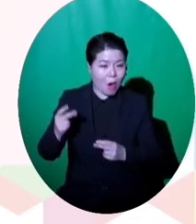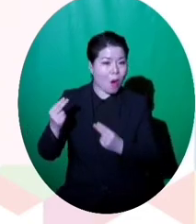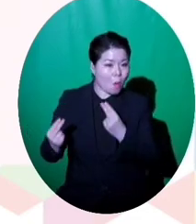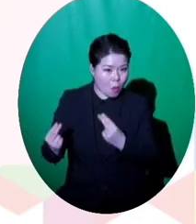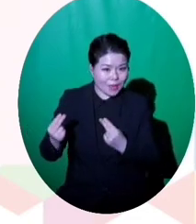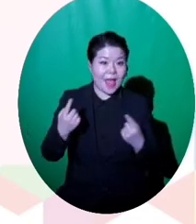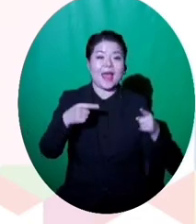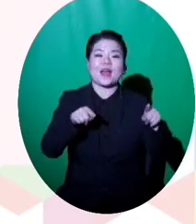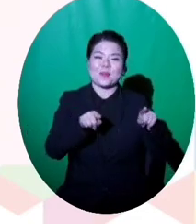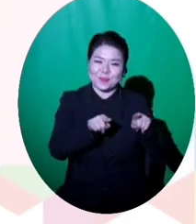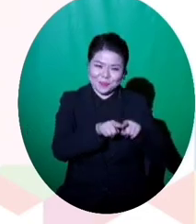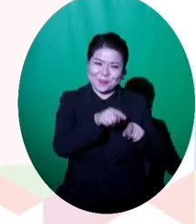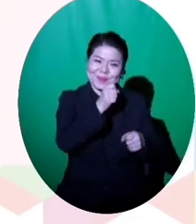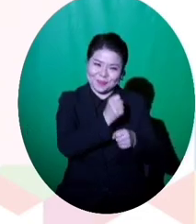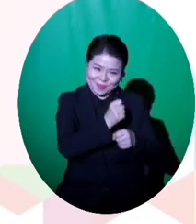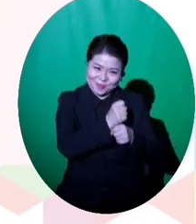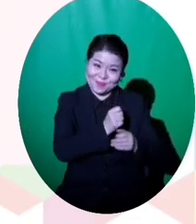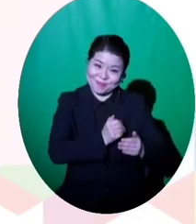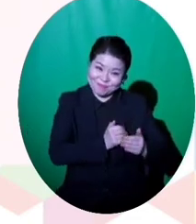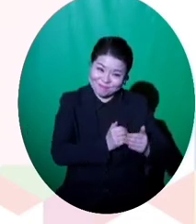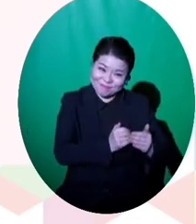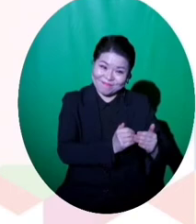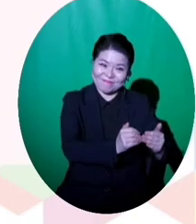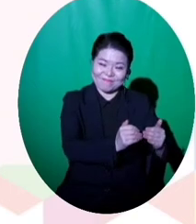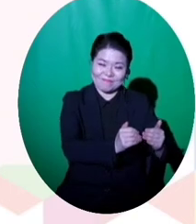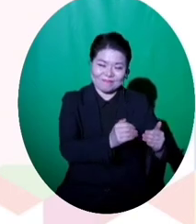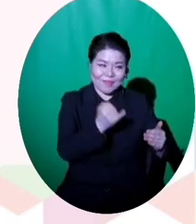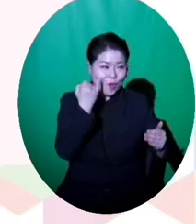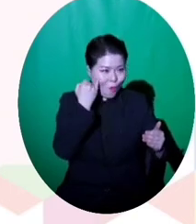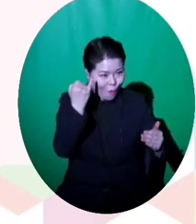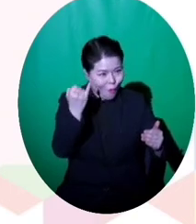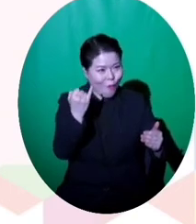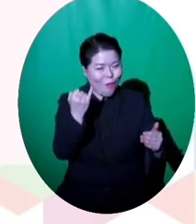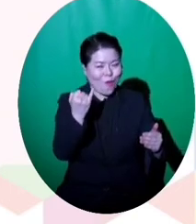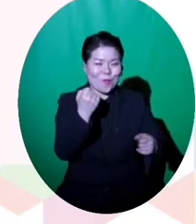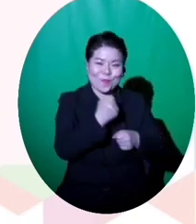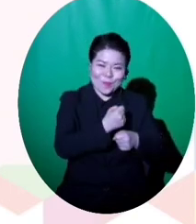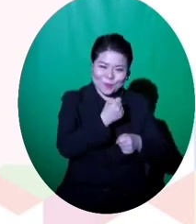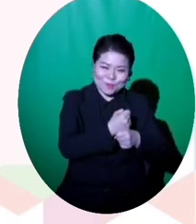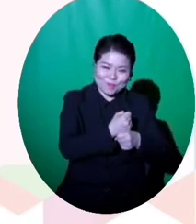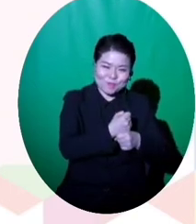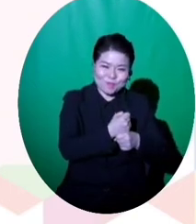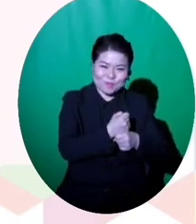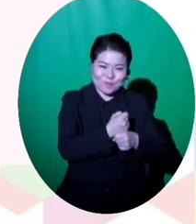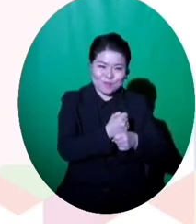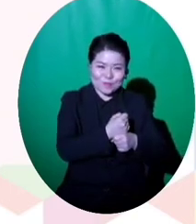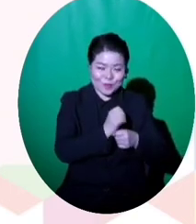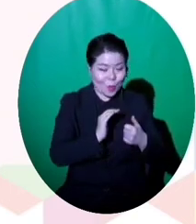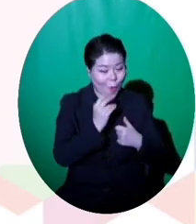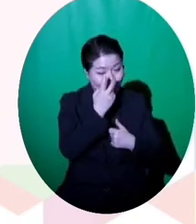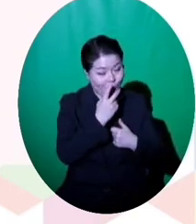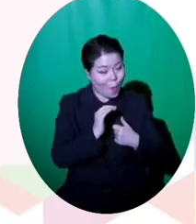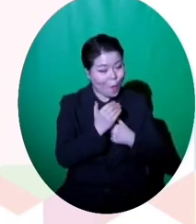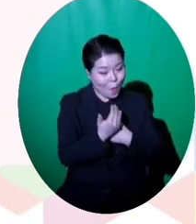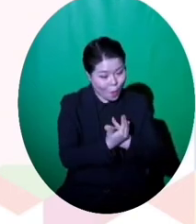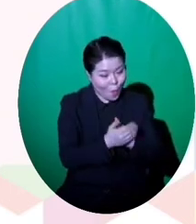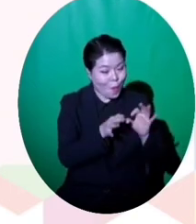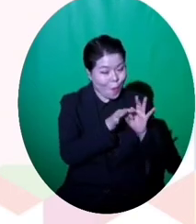creatively, innovatively, and also caringly could be our way for the future of care.